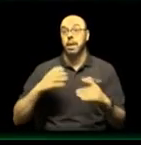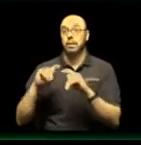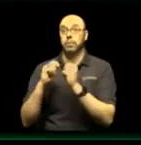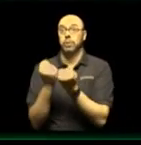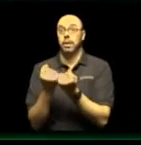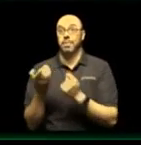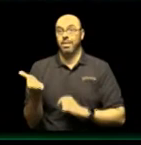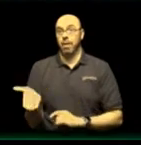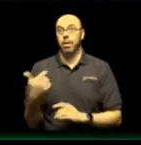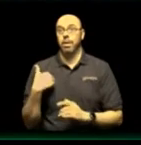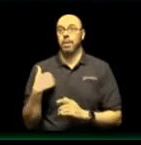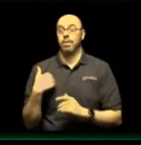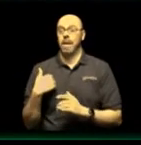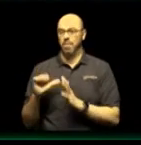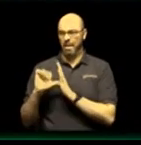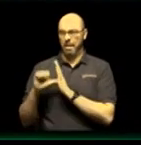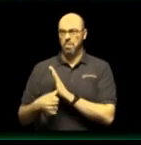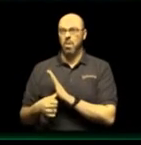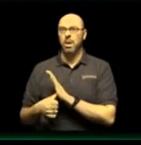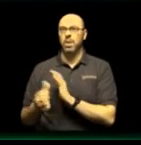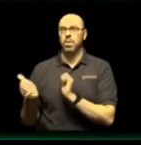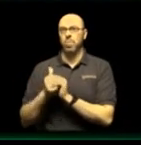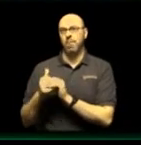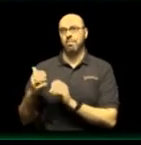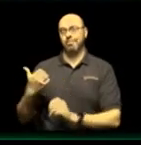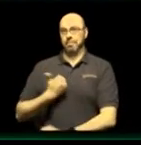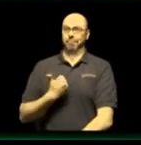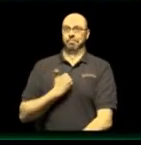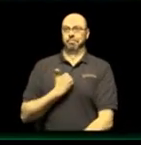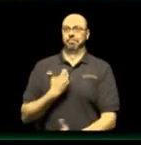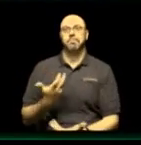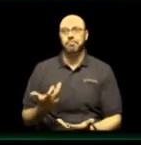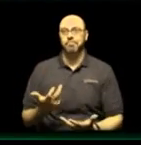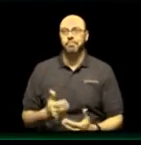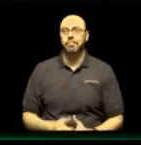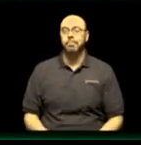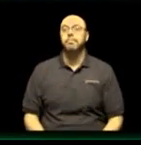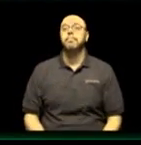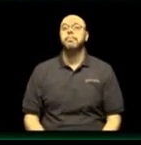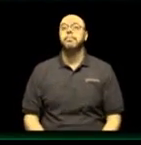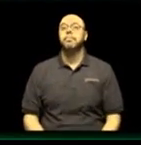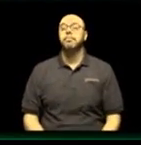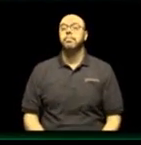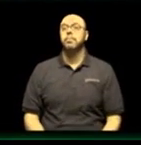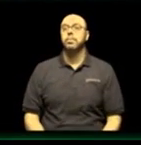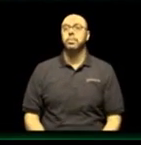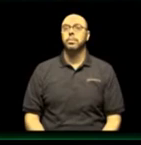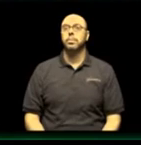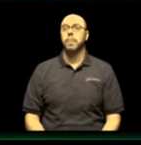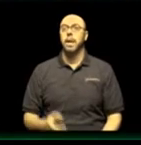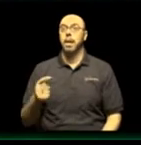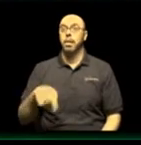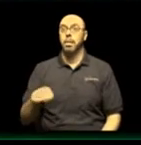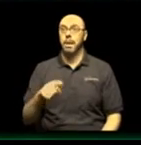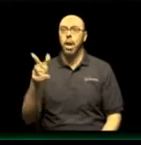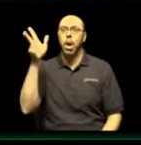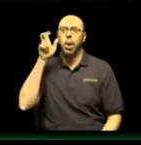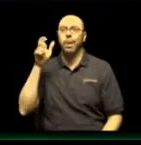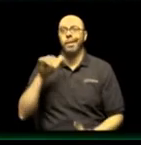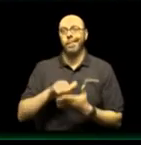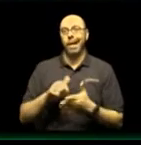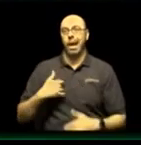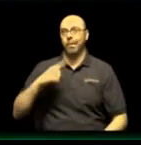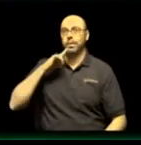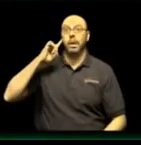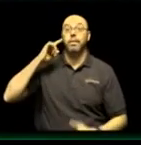already very impressed with what I do. Excuse me. Because they heard about me that they